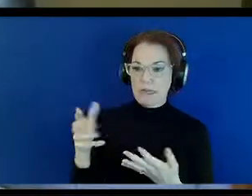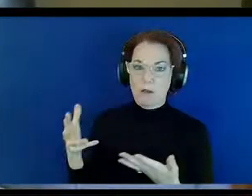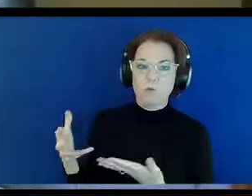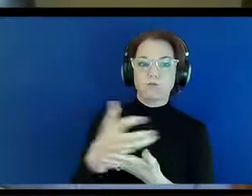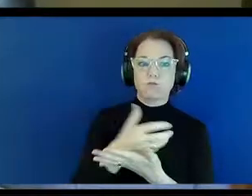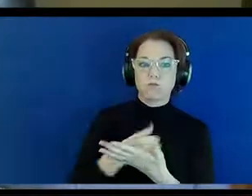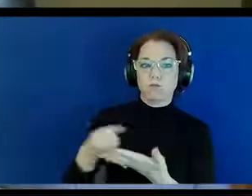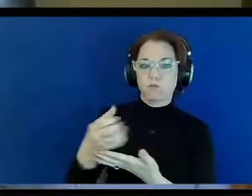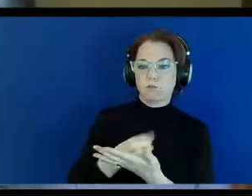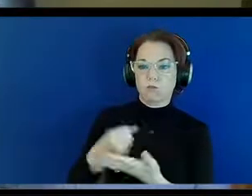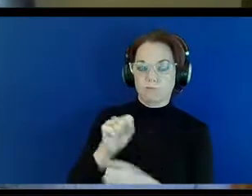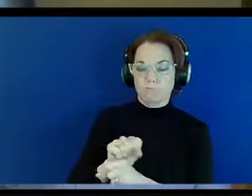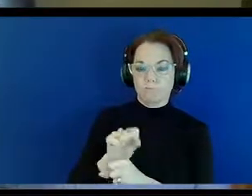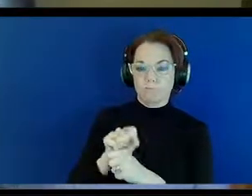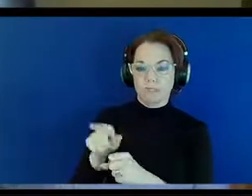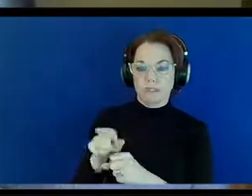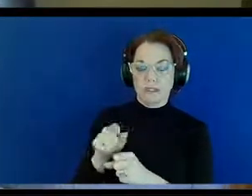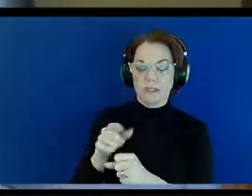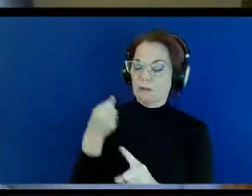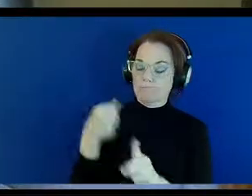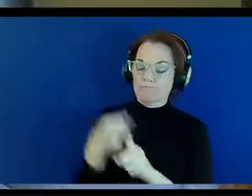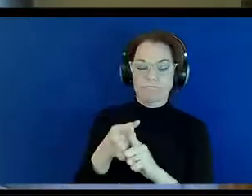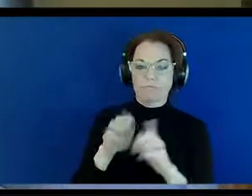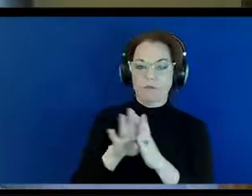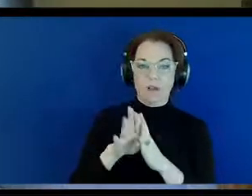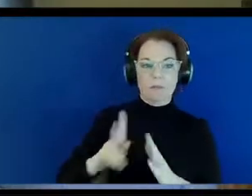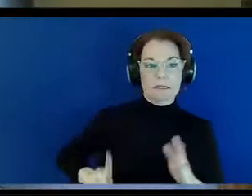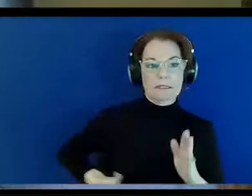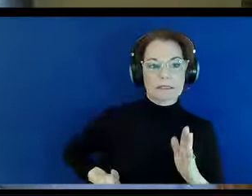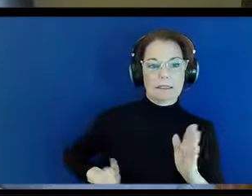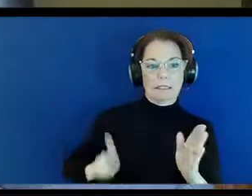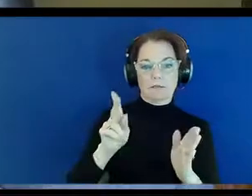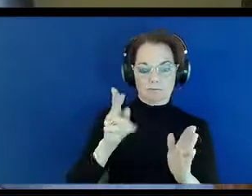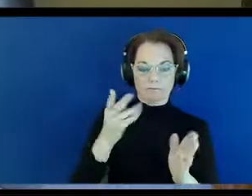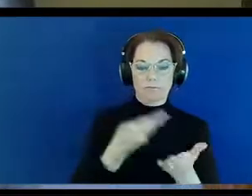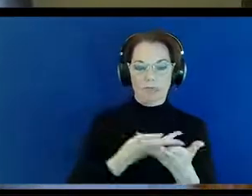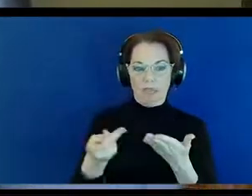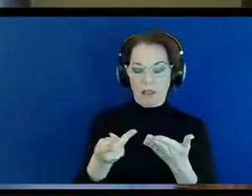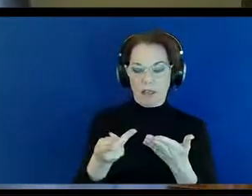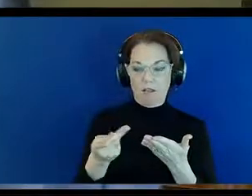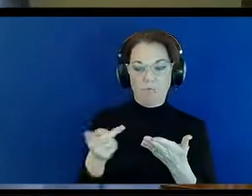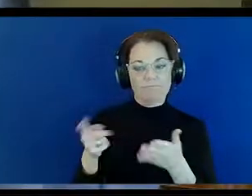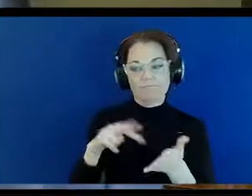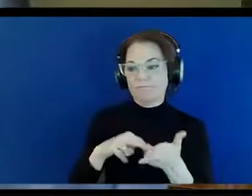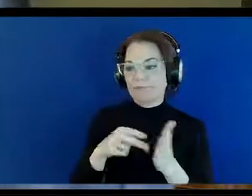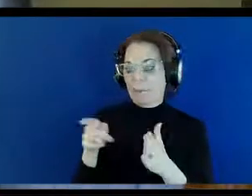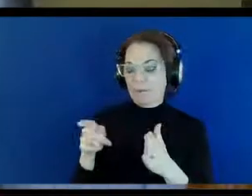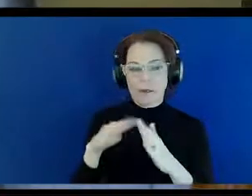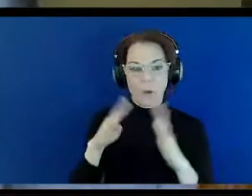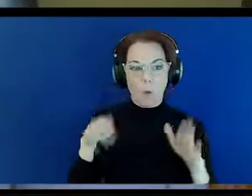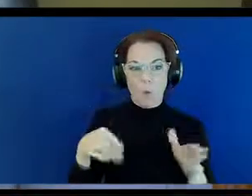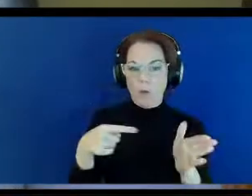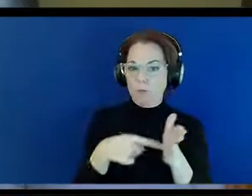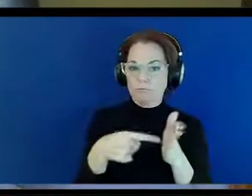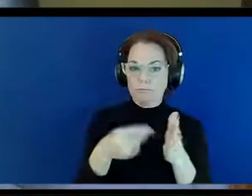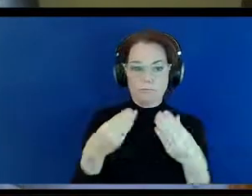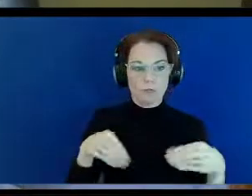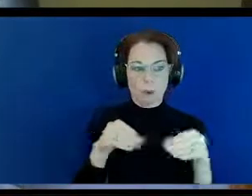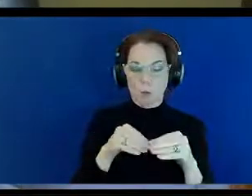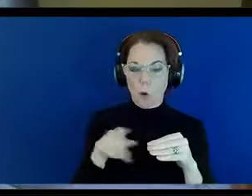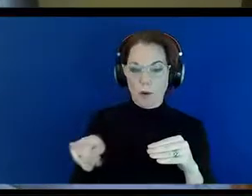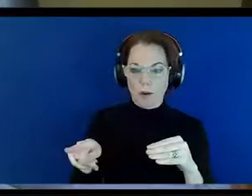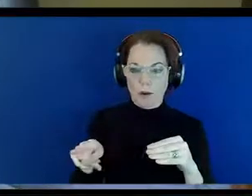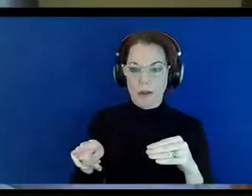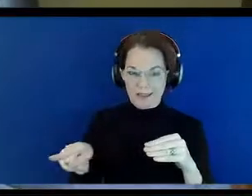unfortunately developed kidney failure. And because of that, he could no longer afford the place that he was living. So you can imagine the breadwinner